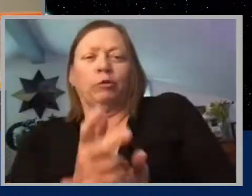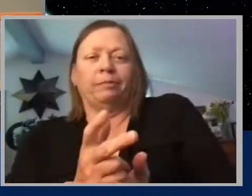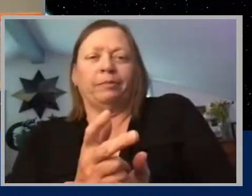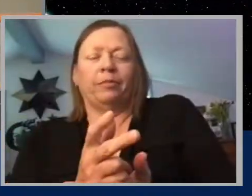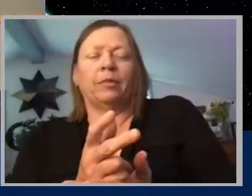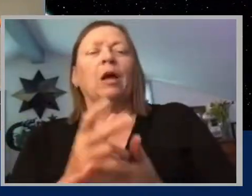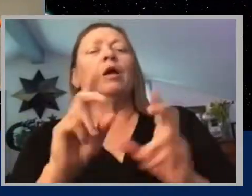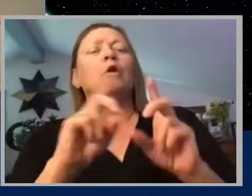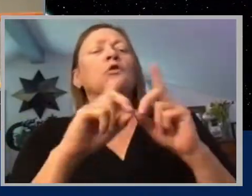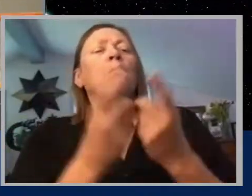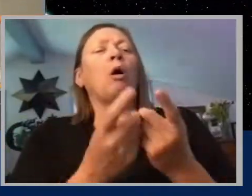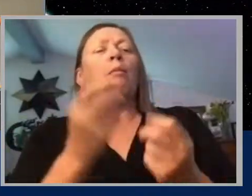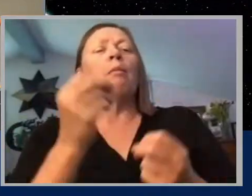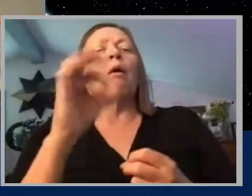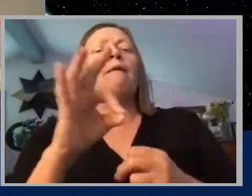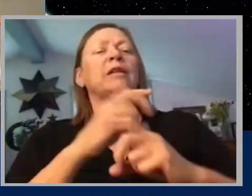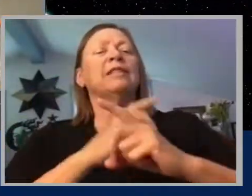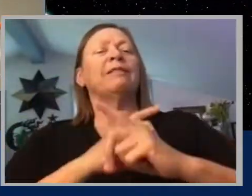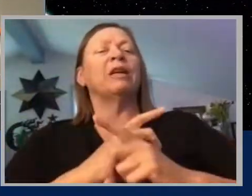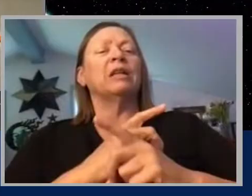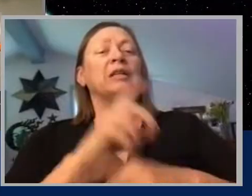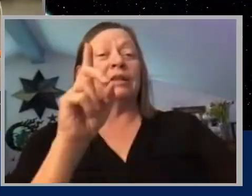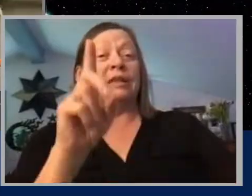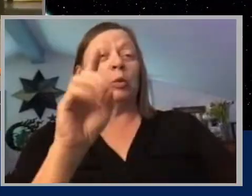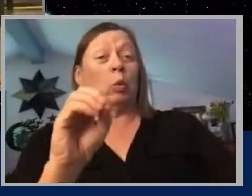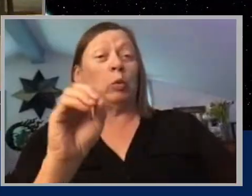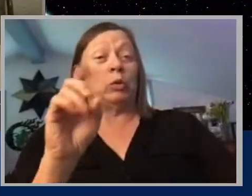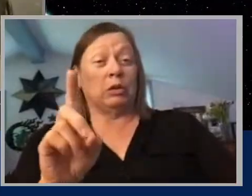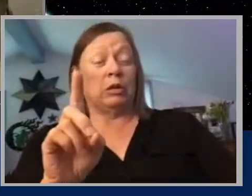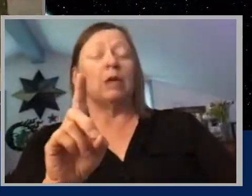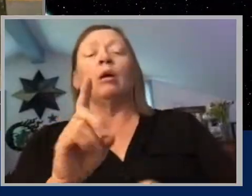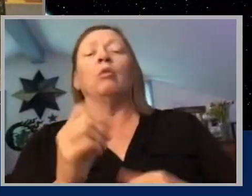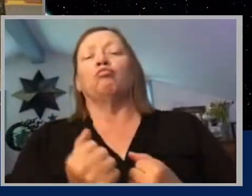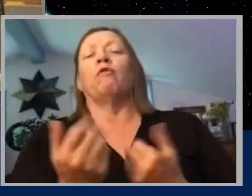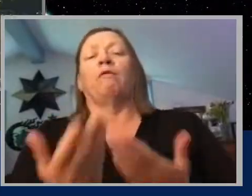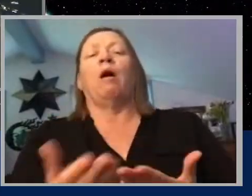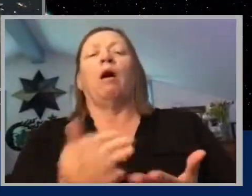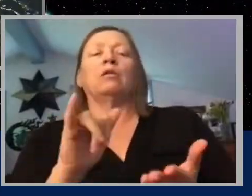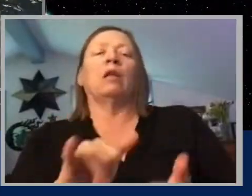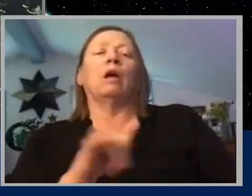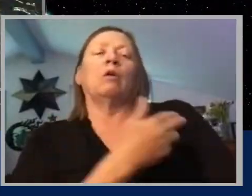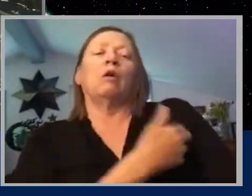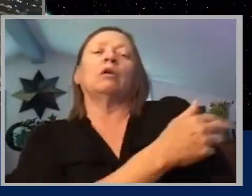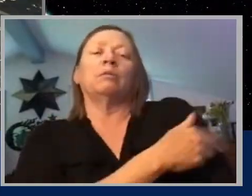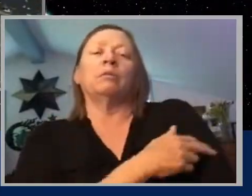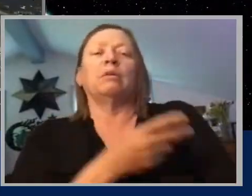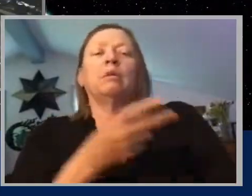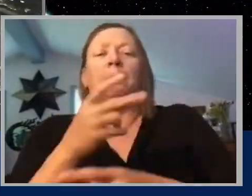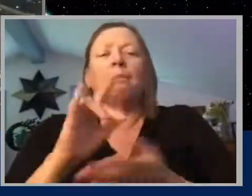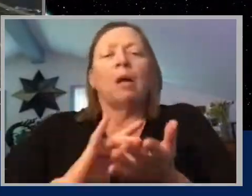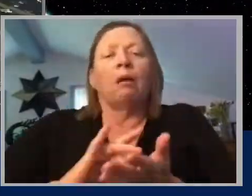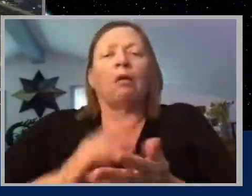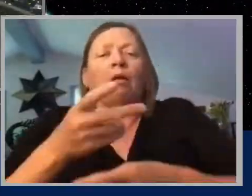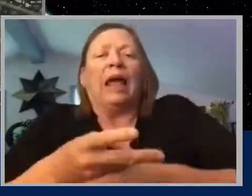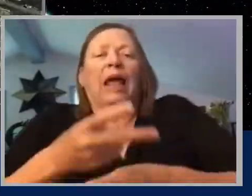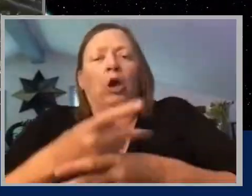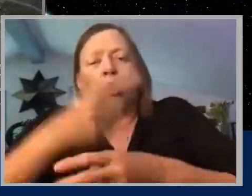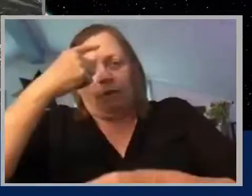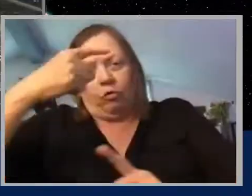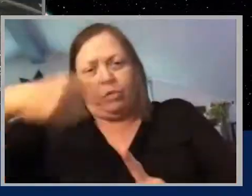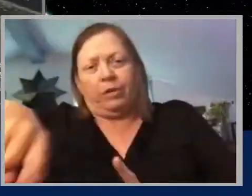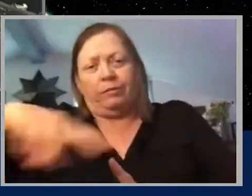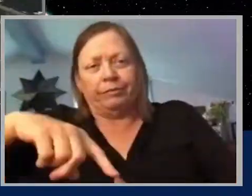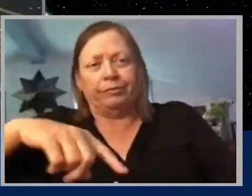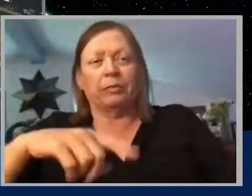medical care. We could potentially land on a nominal landing, and the landing all depends on the trajectory of the day of